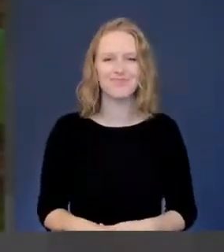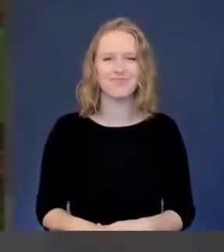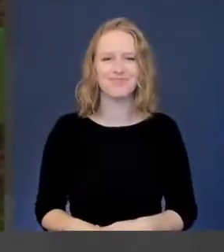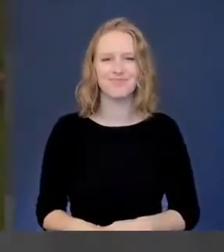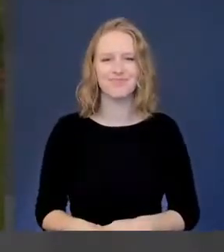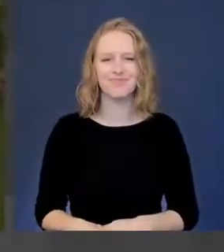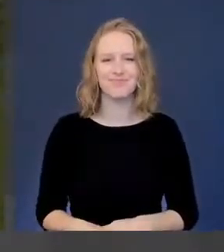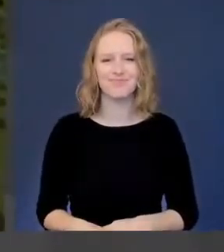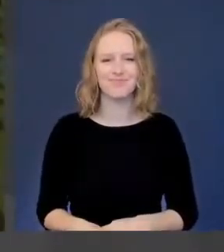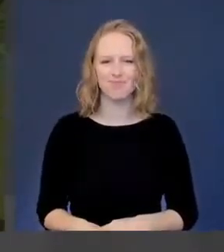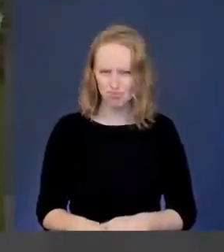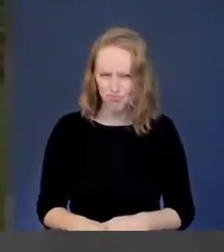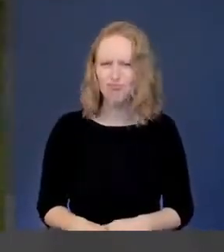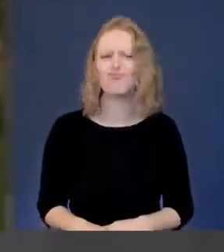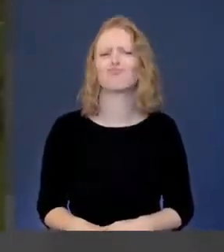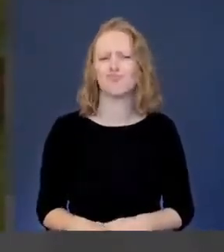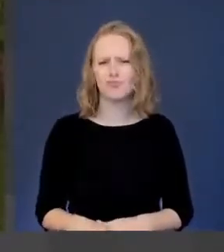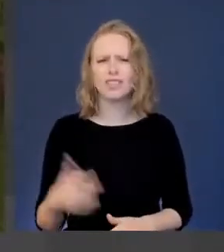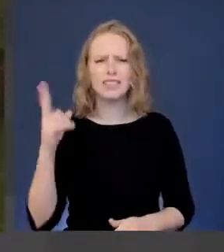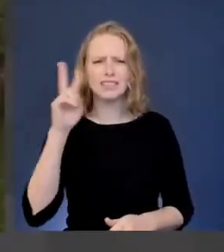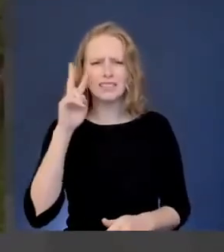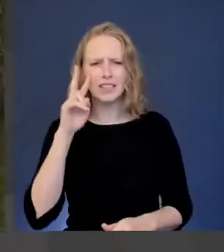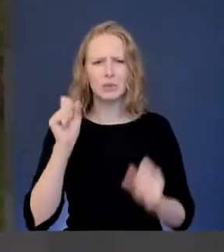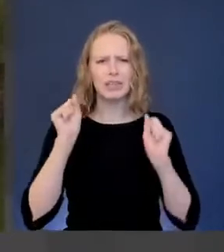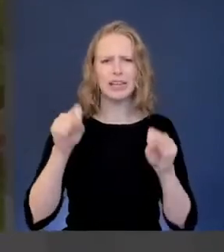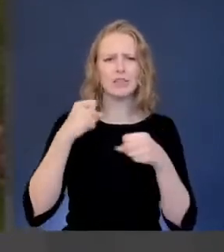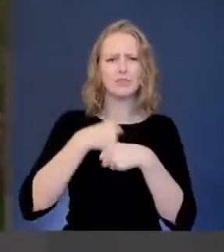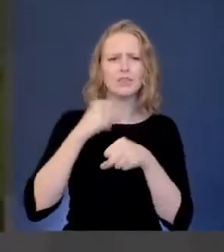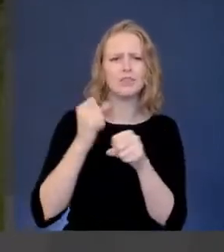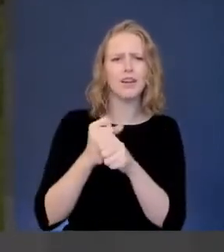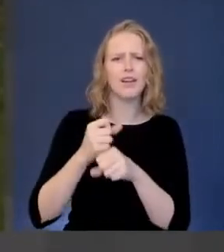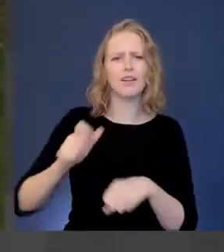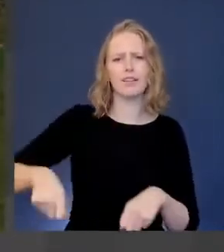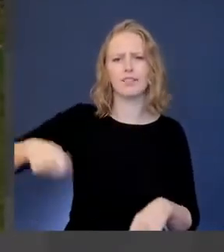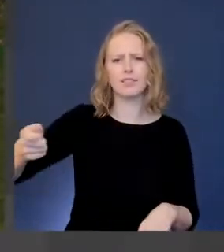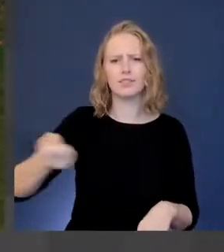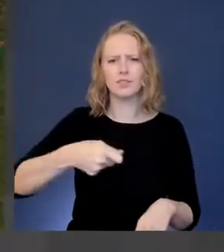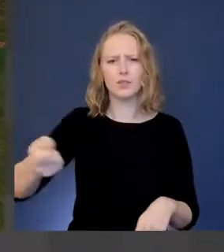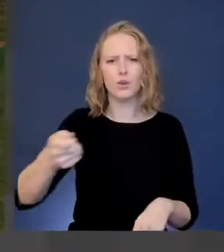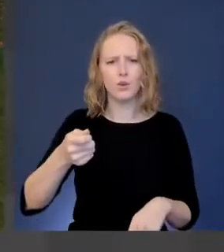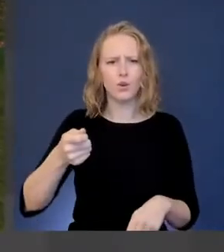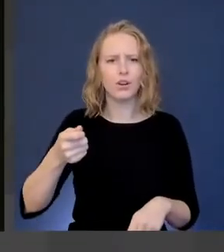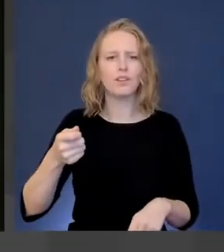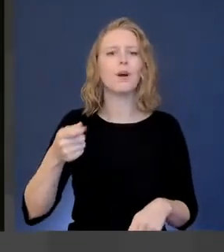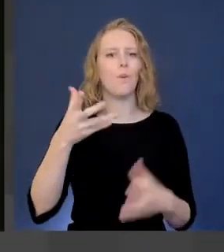There we go. Let's see if we can craft ourselves a sword real quick. And hey, we definitely want to slay that piggy.